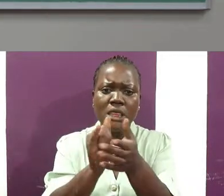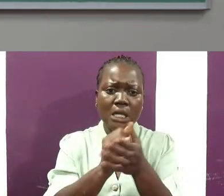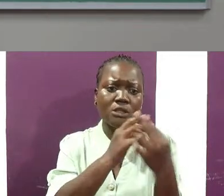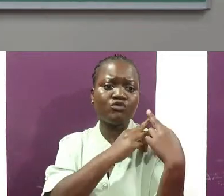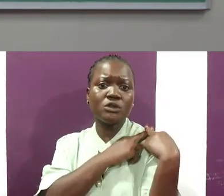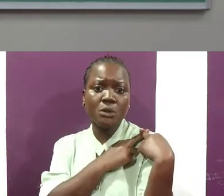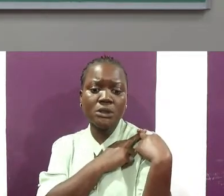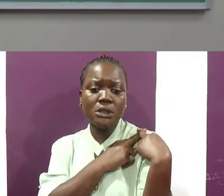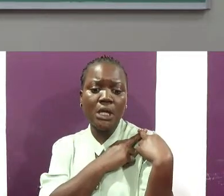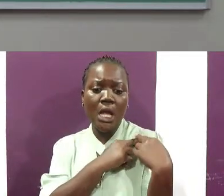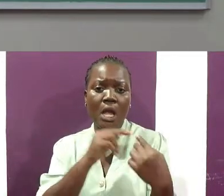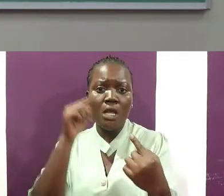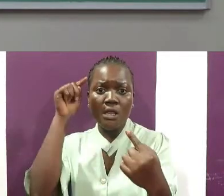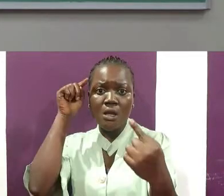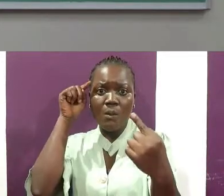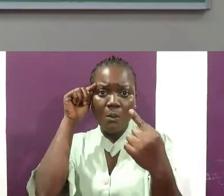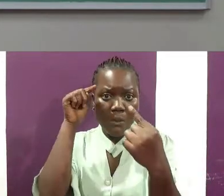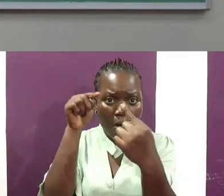2:46.